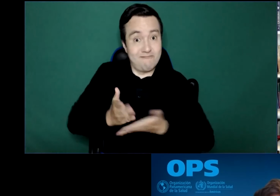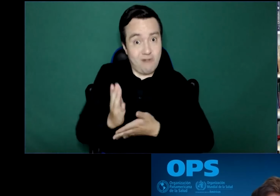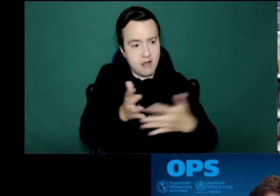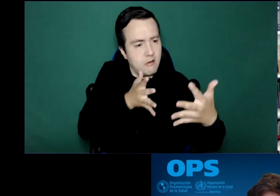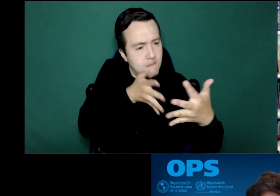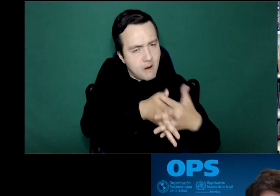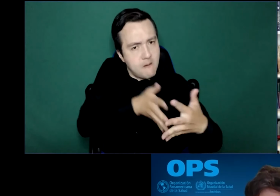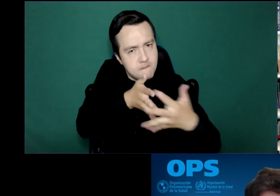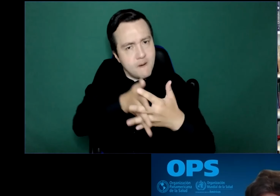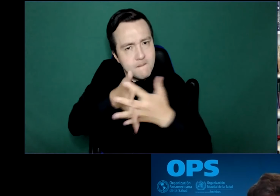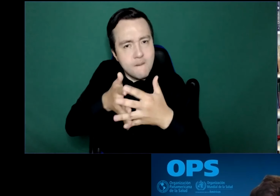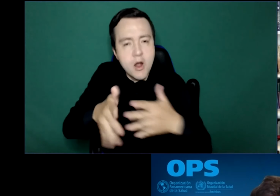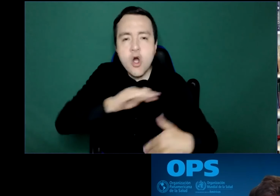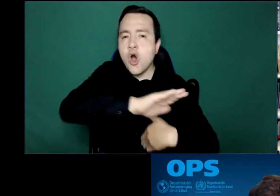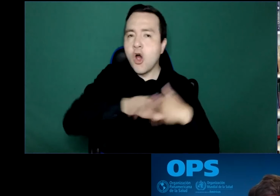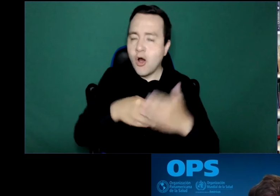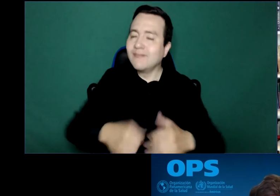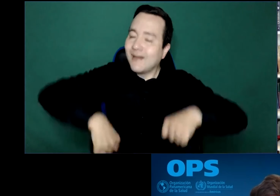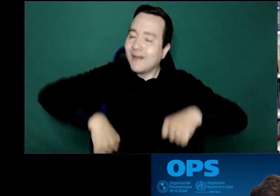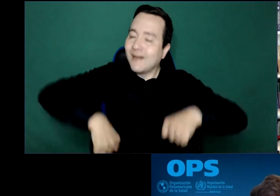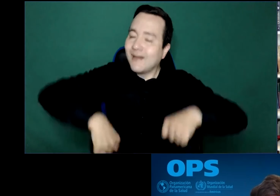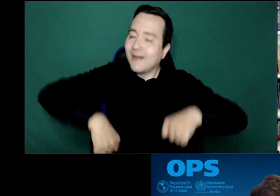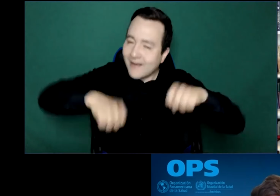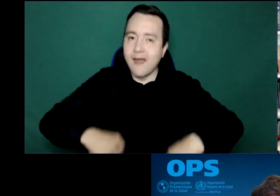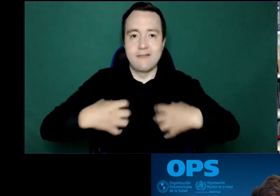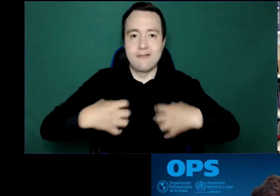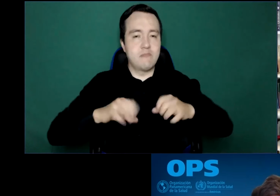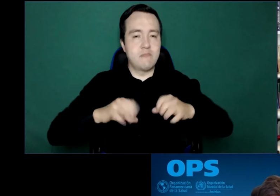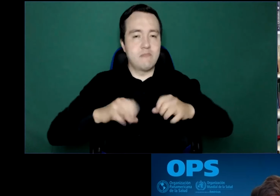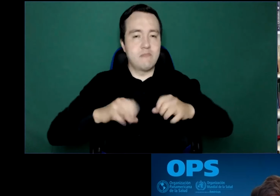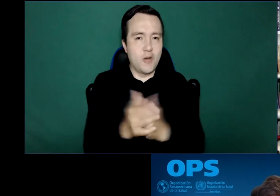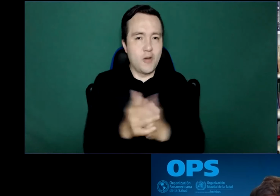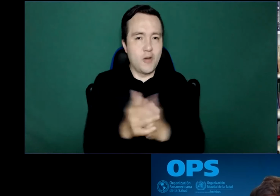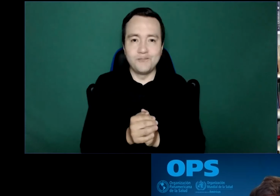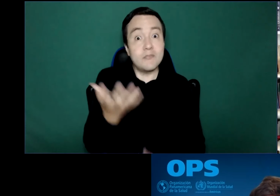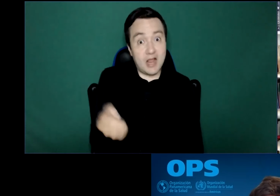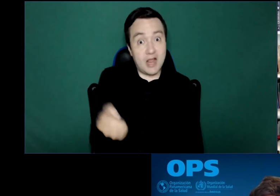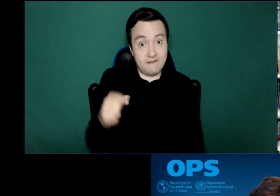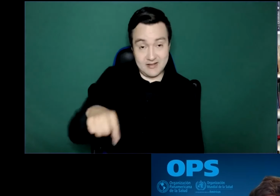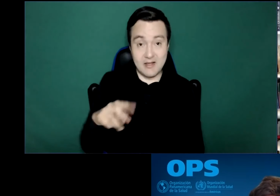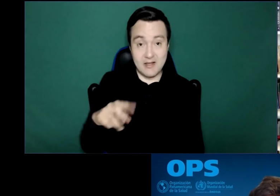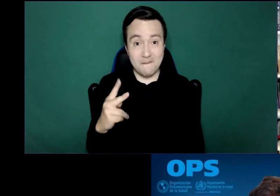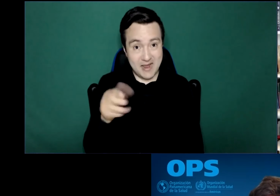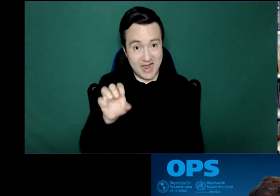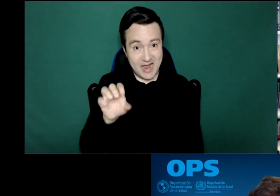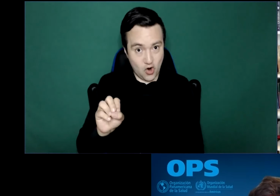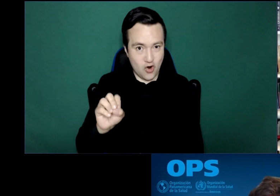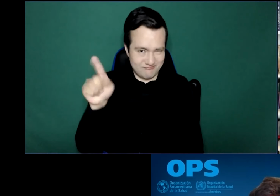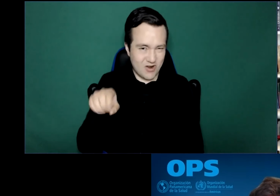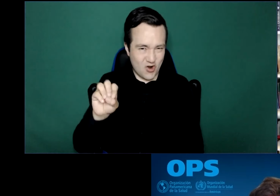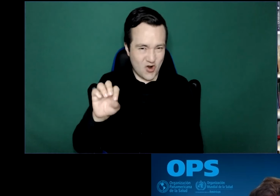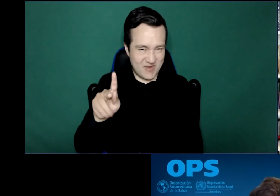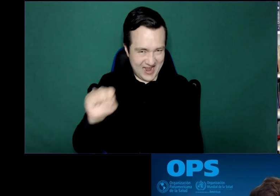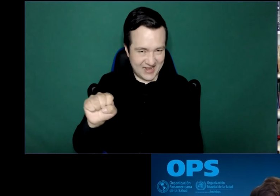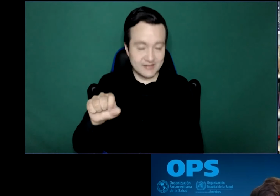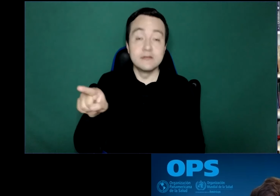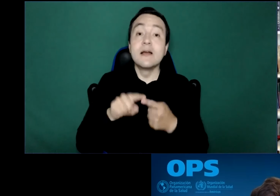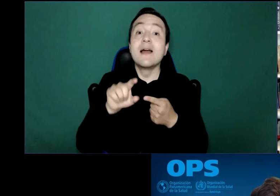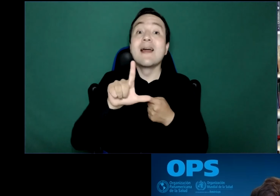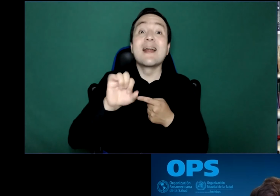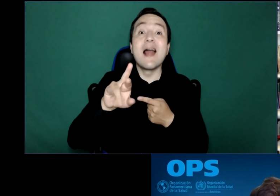to reach universal health. As our director often says, Dr. Carissa Etienne,